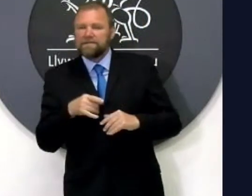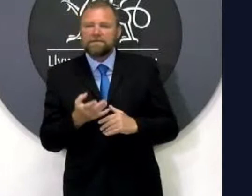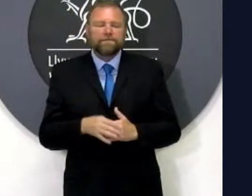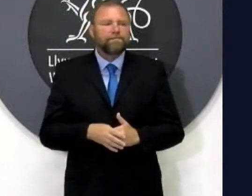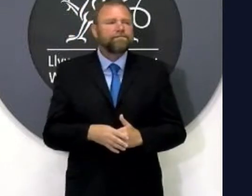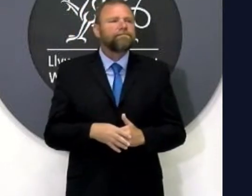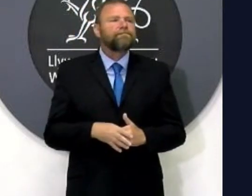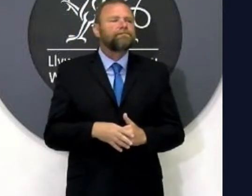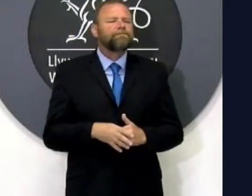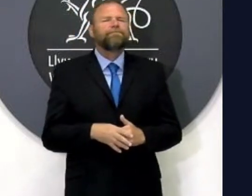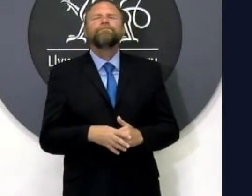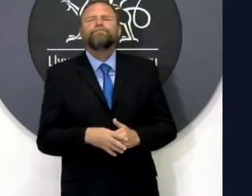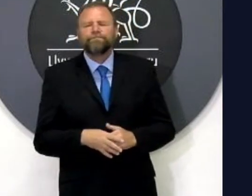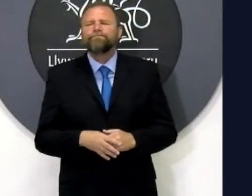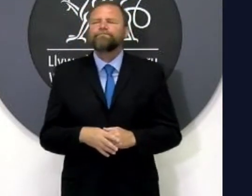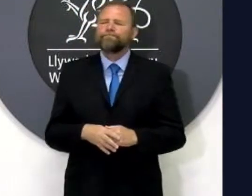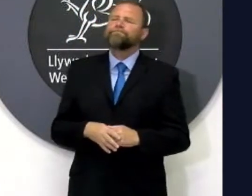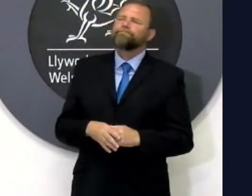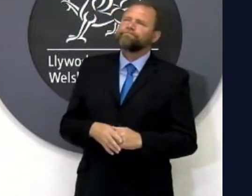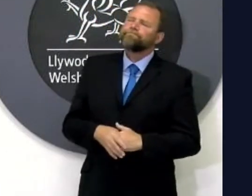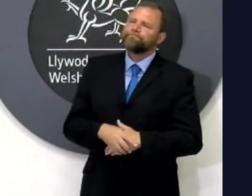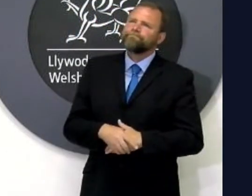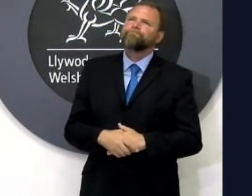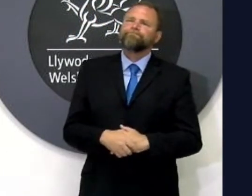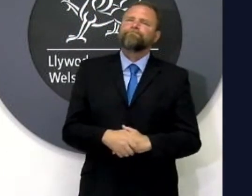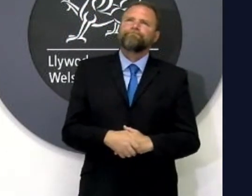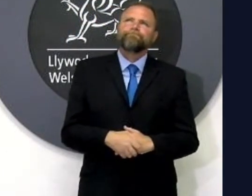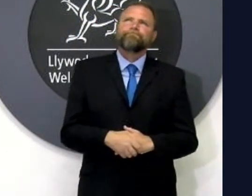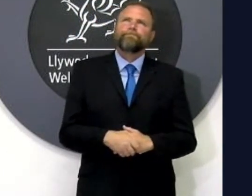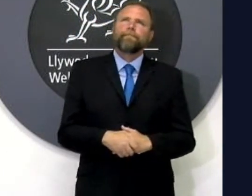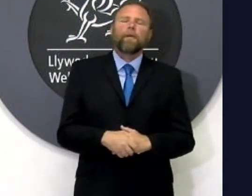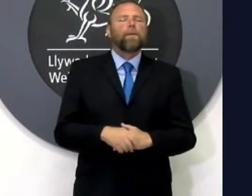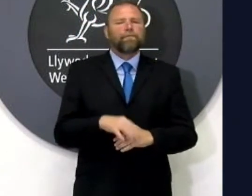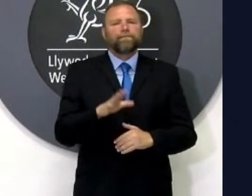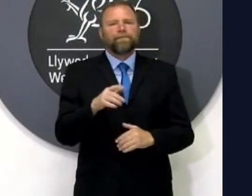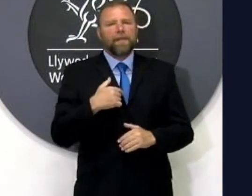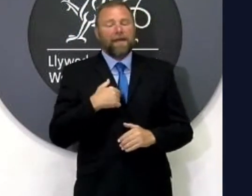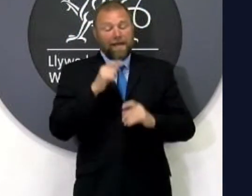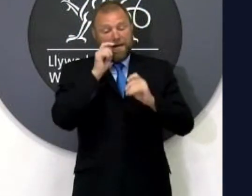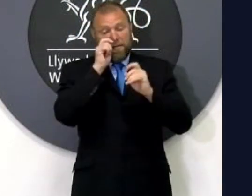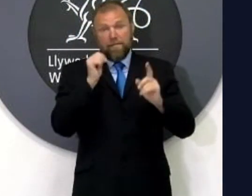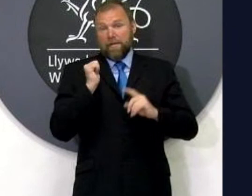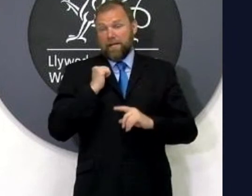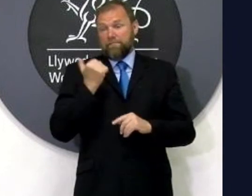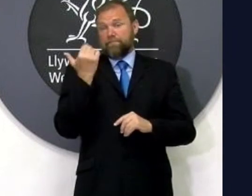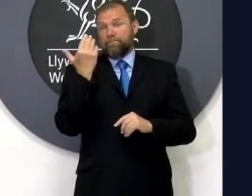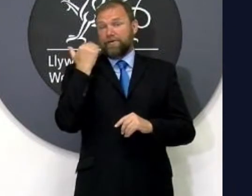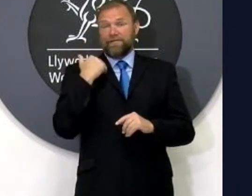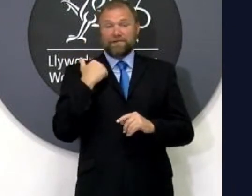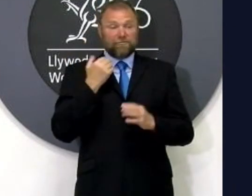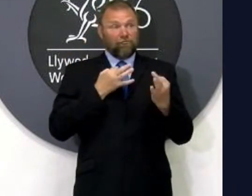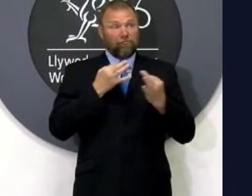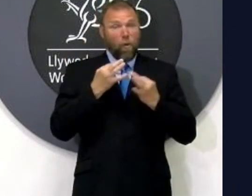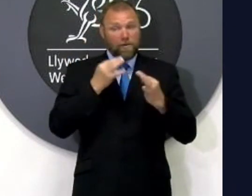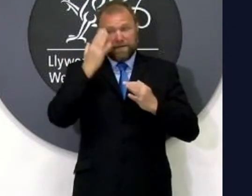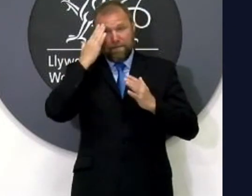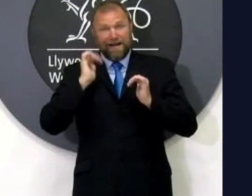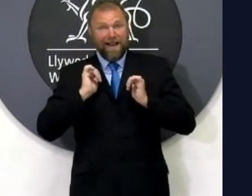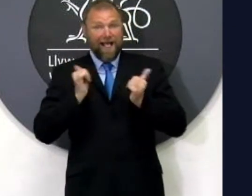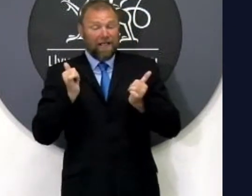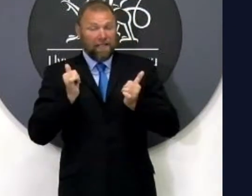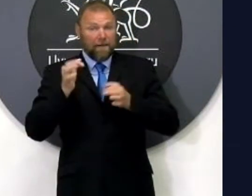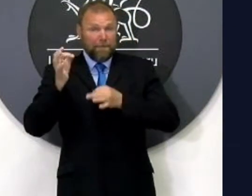much. I'm aware from my previous role as Mental Health Minister that there were